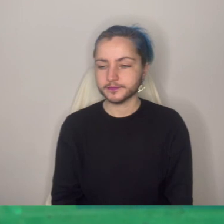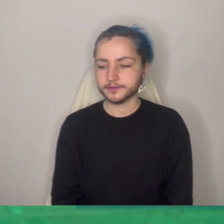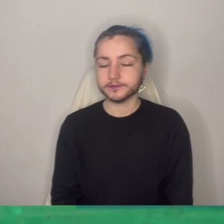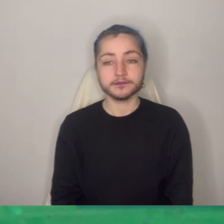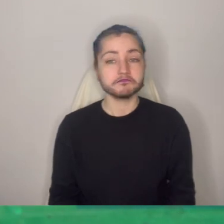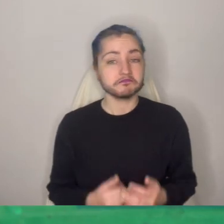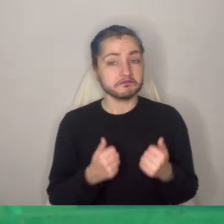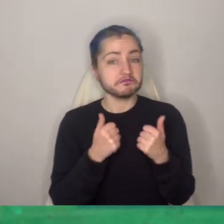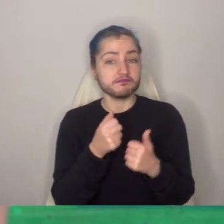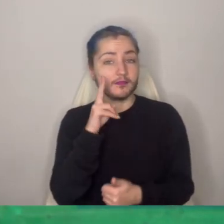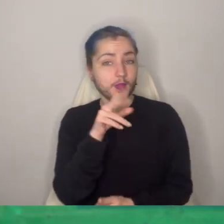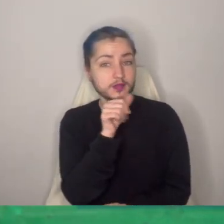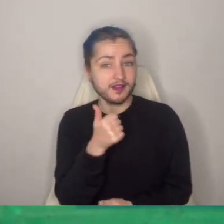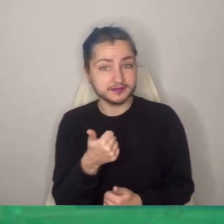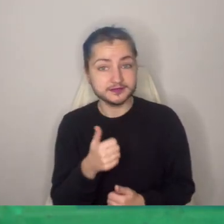So that looks nice,